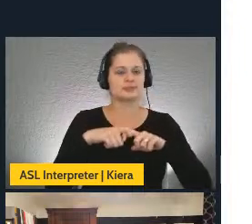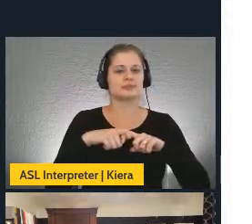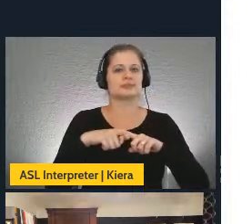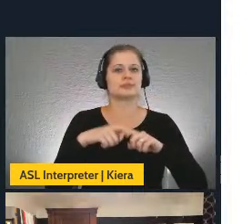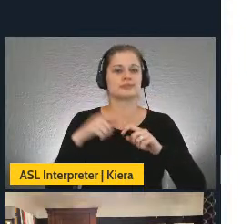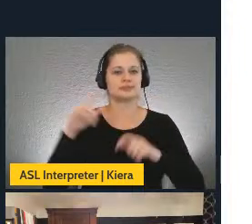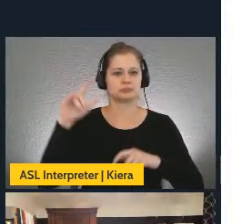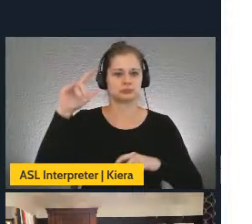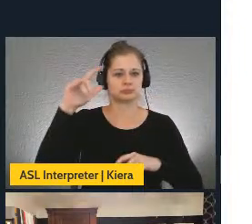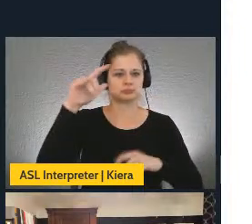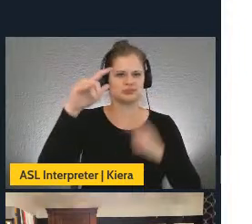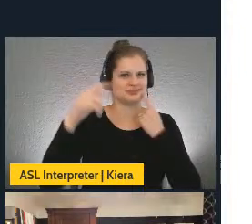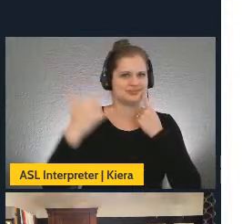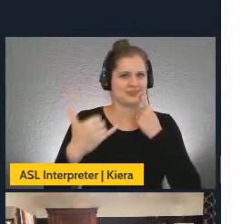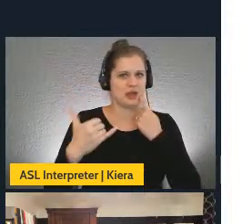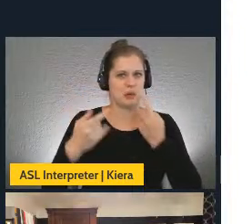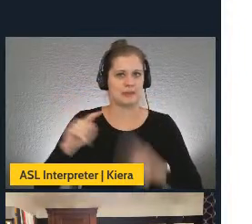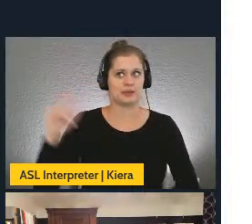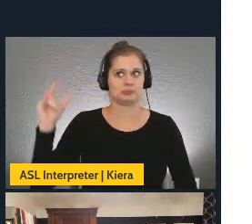then.